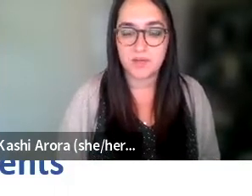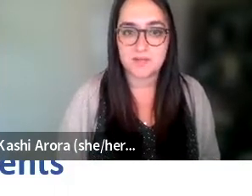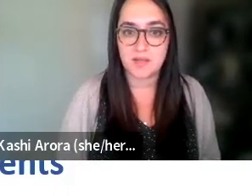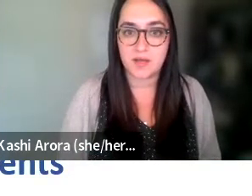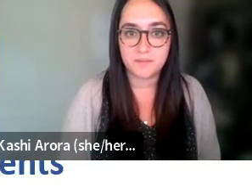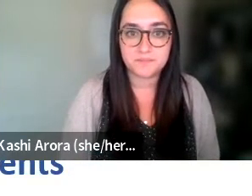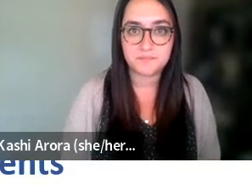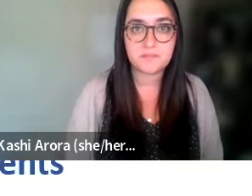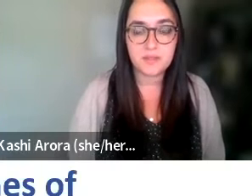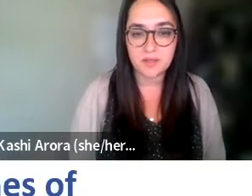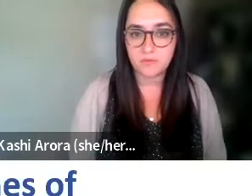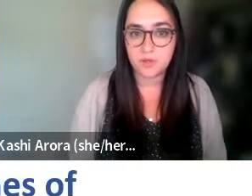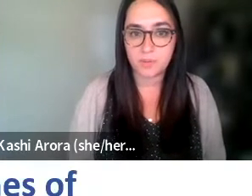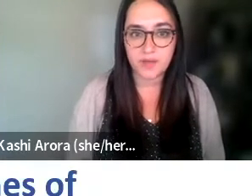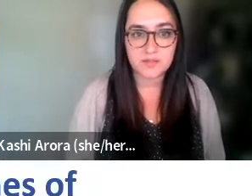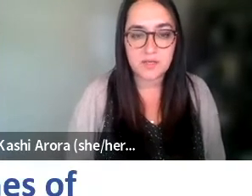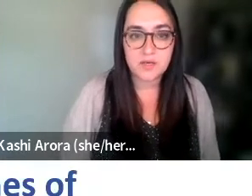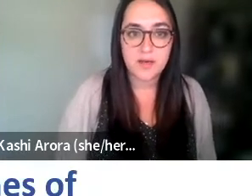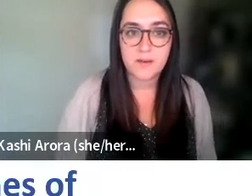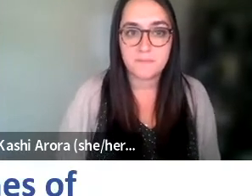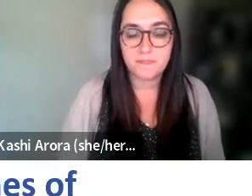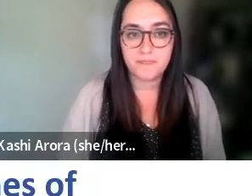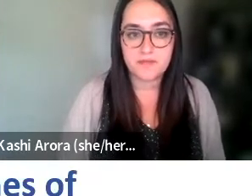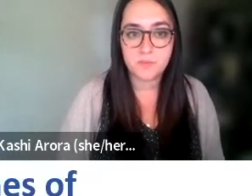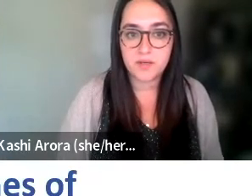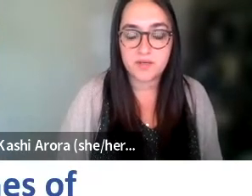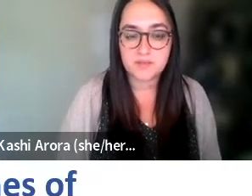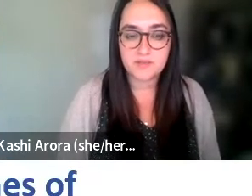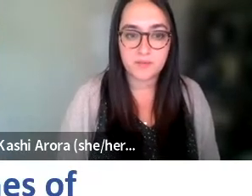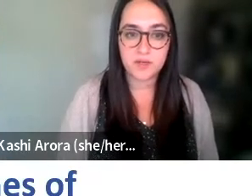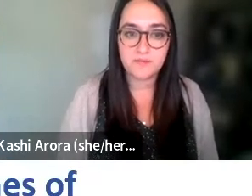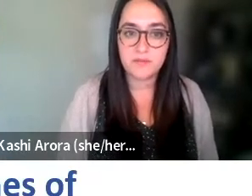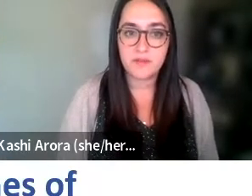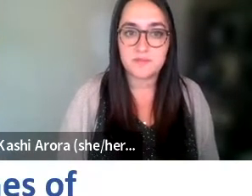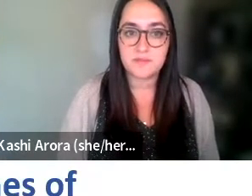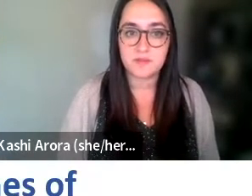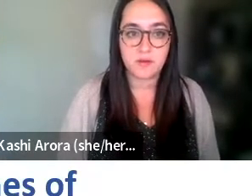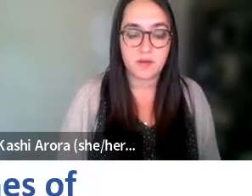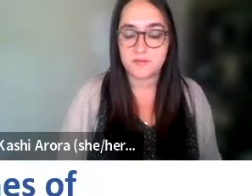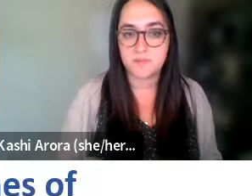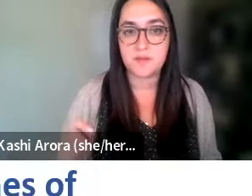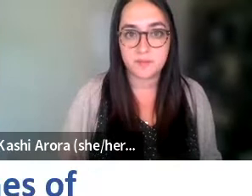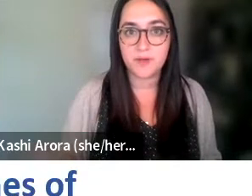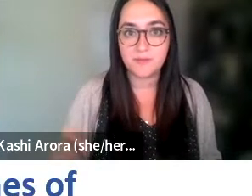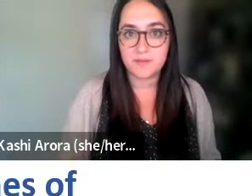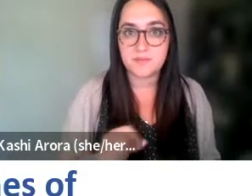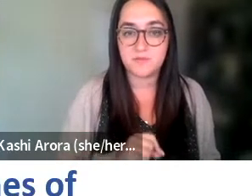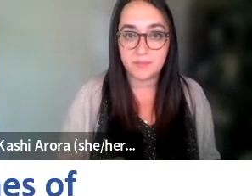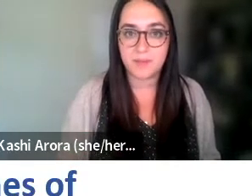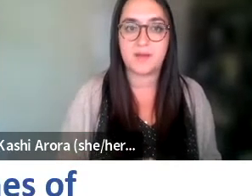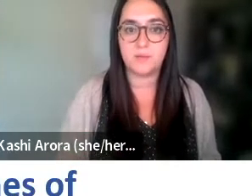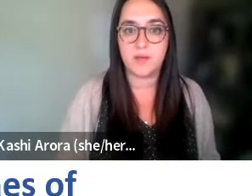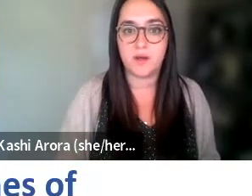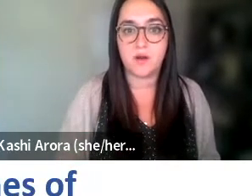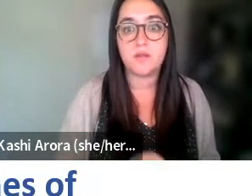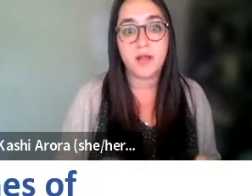the next slide, if you don't mind. This one is the summary of themes, the summary of themes of